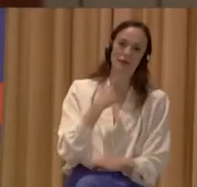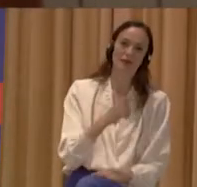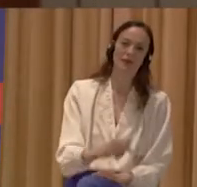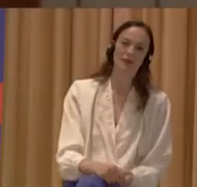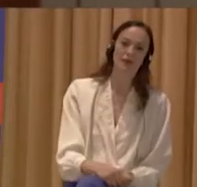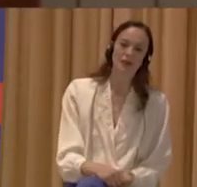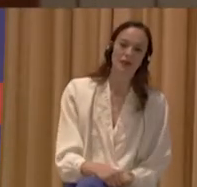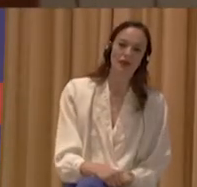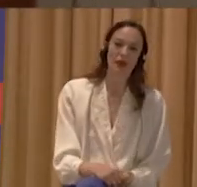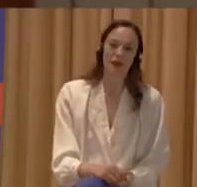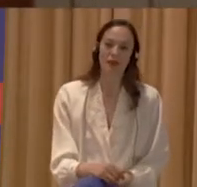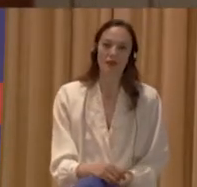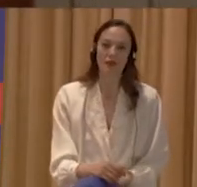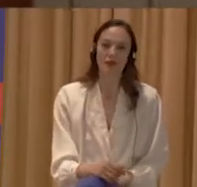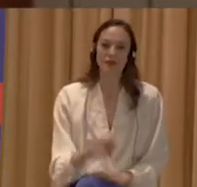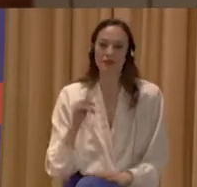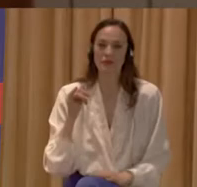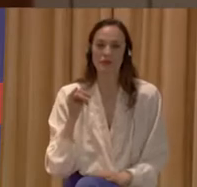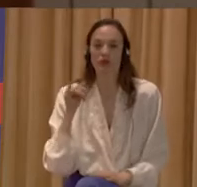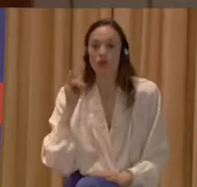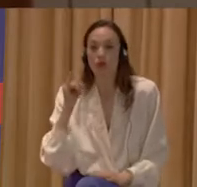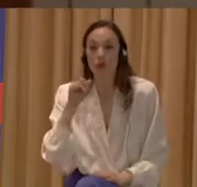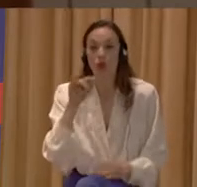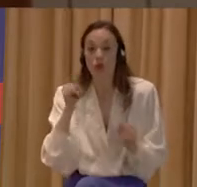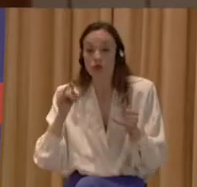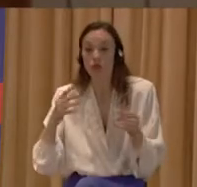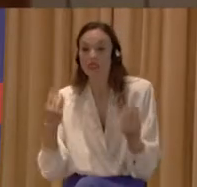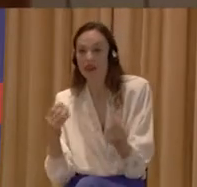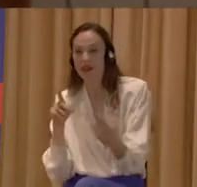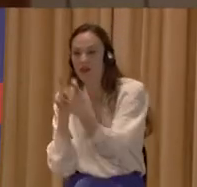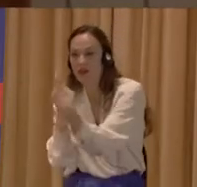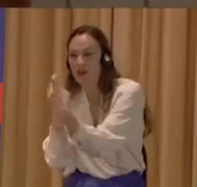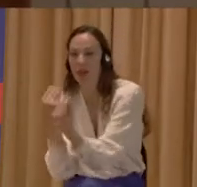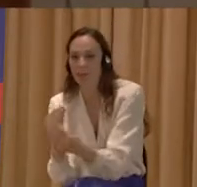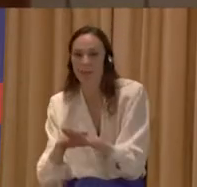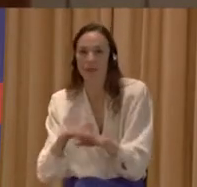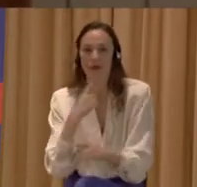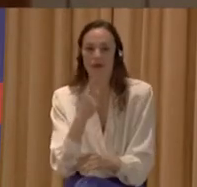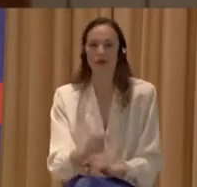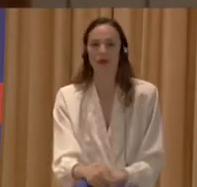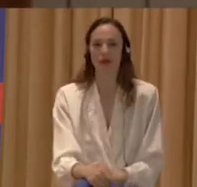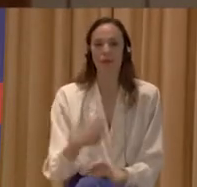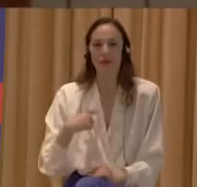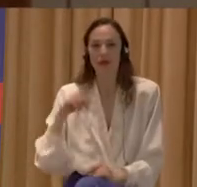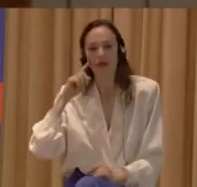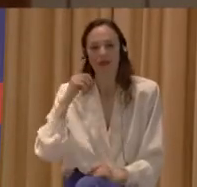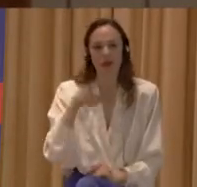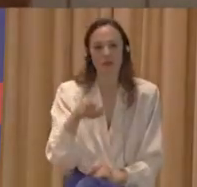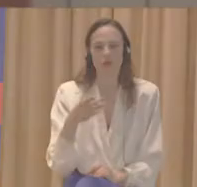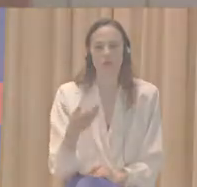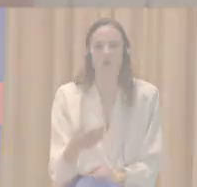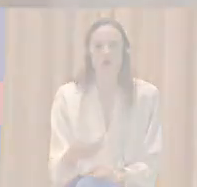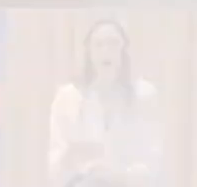so that would be my advice. Yeah. Go on acting as much as you can.